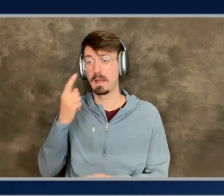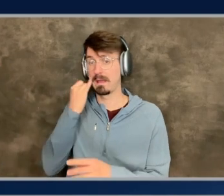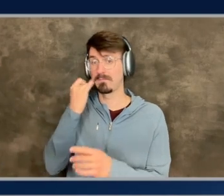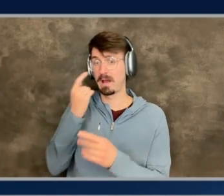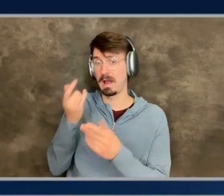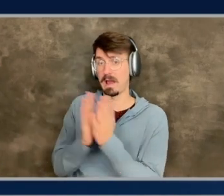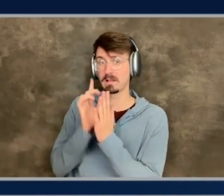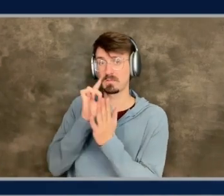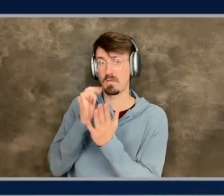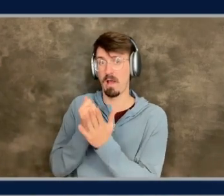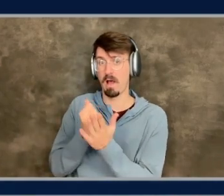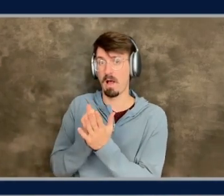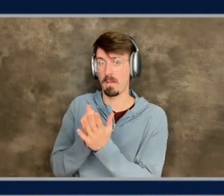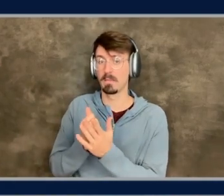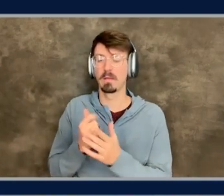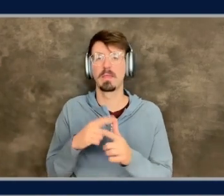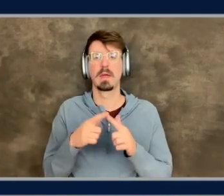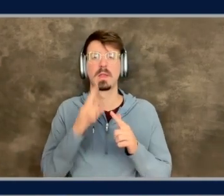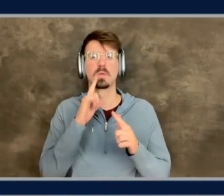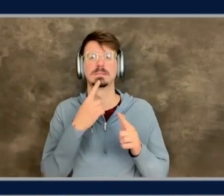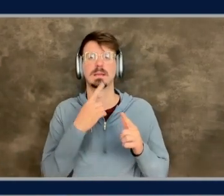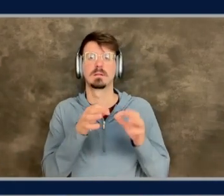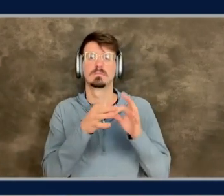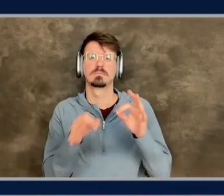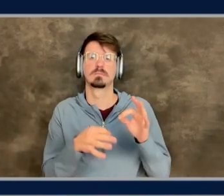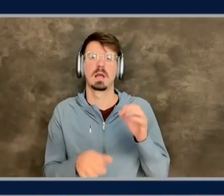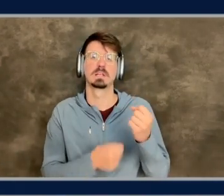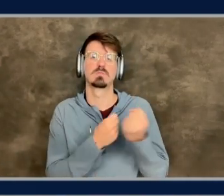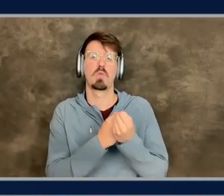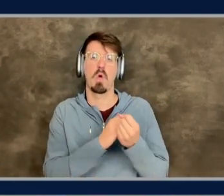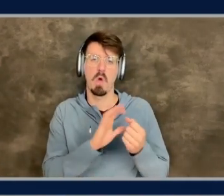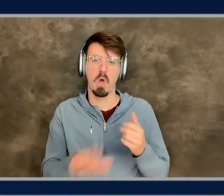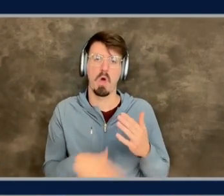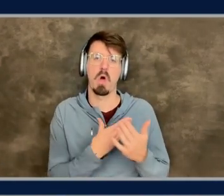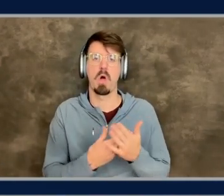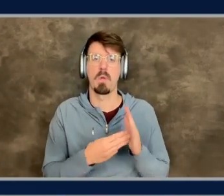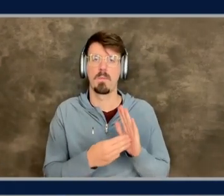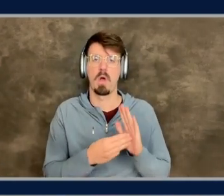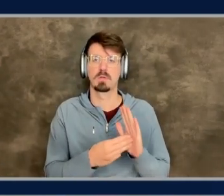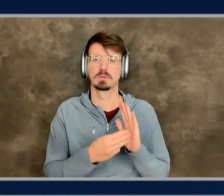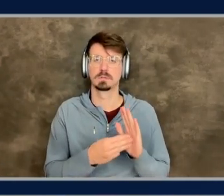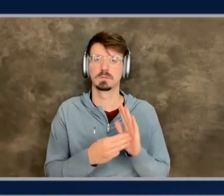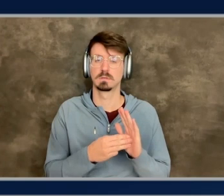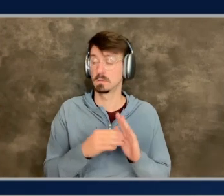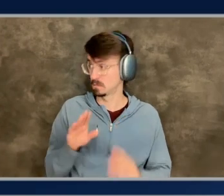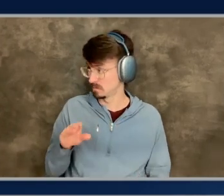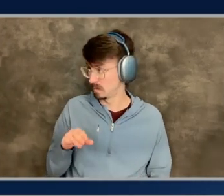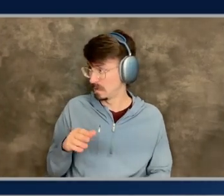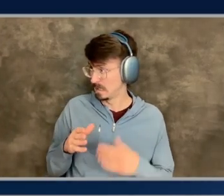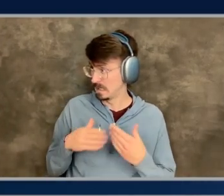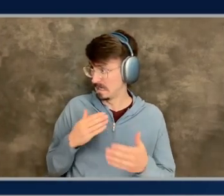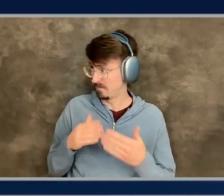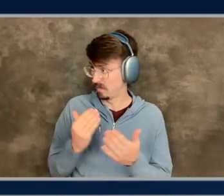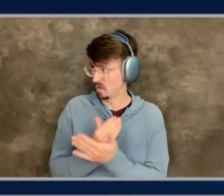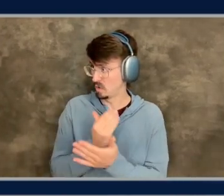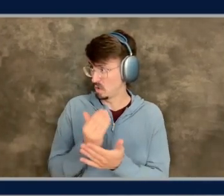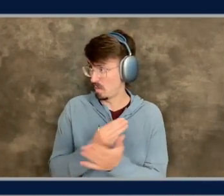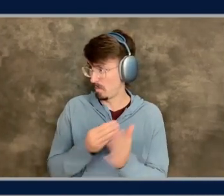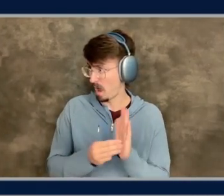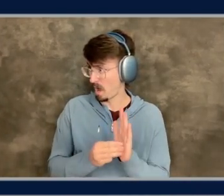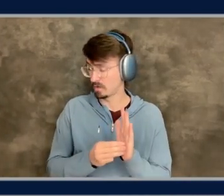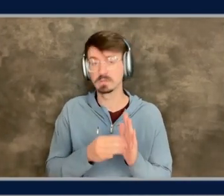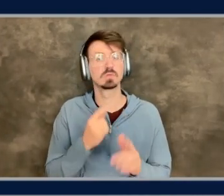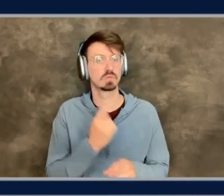support all the models. Oh, All of the even models. the very new ones. Yes, exactly. So if I do